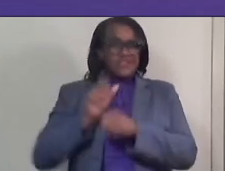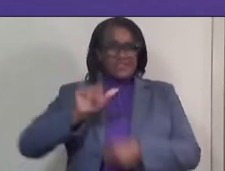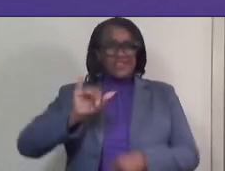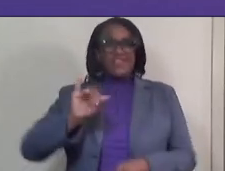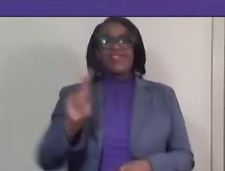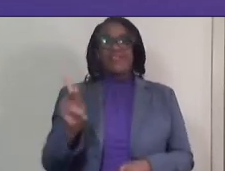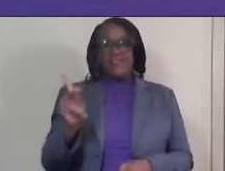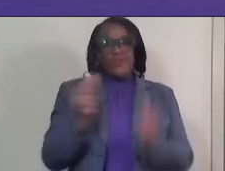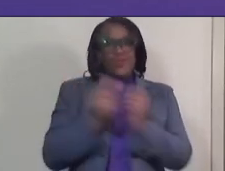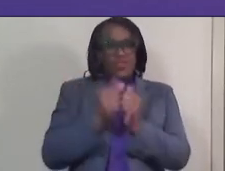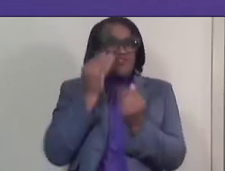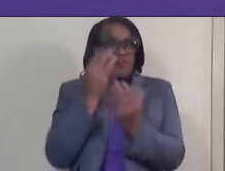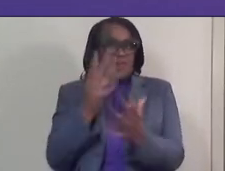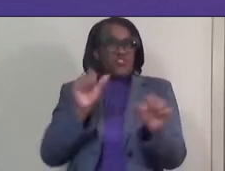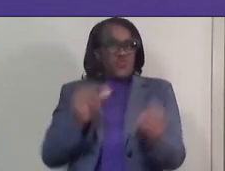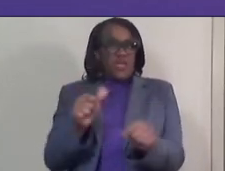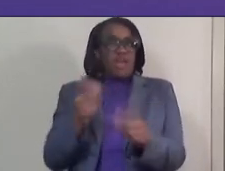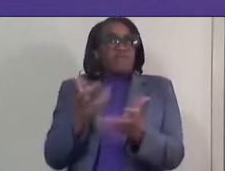information.